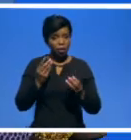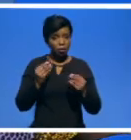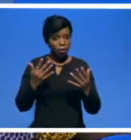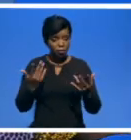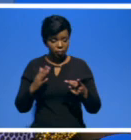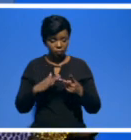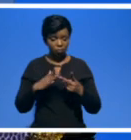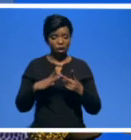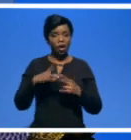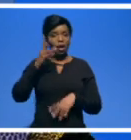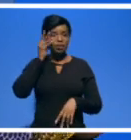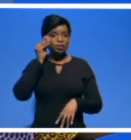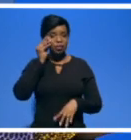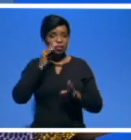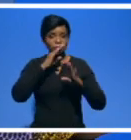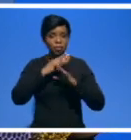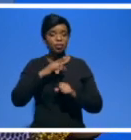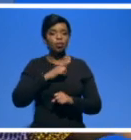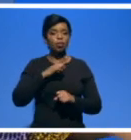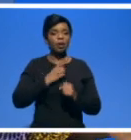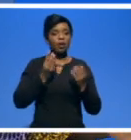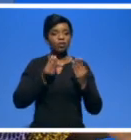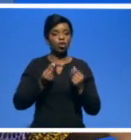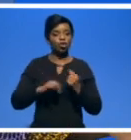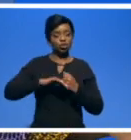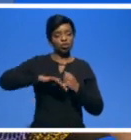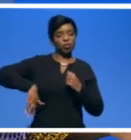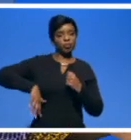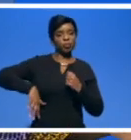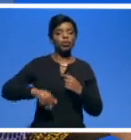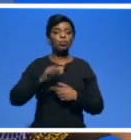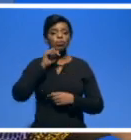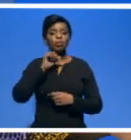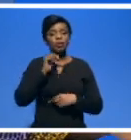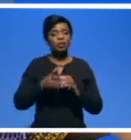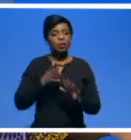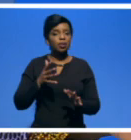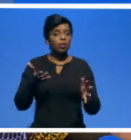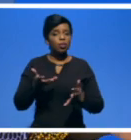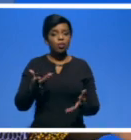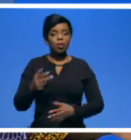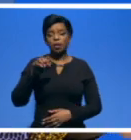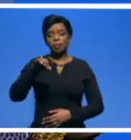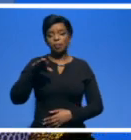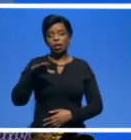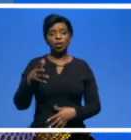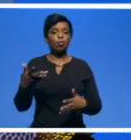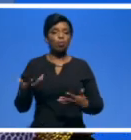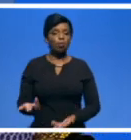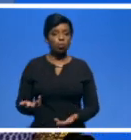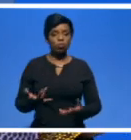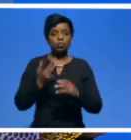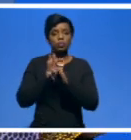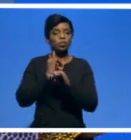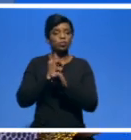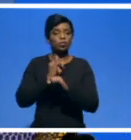la ho ba se re buile hore financially they are excluded ka lebaka la hore le ha ba ya ho di bank kapa di institutions